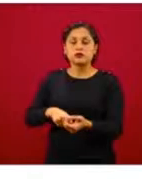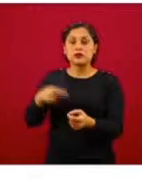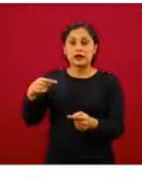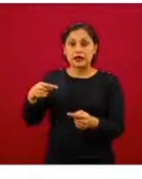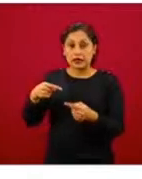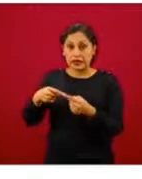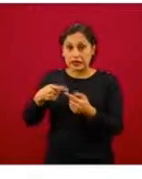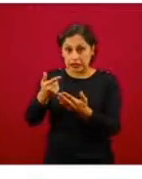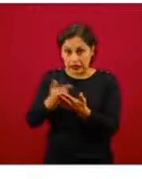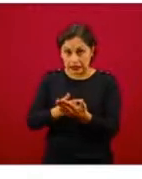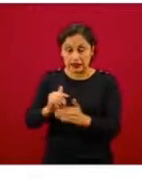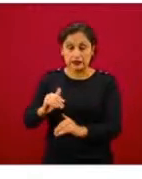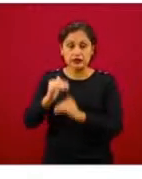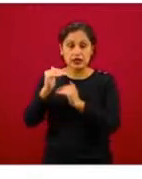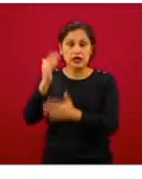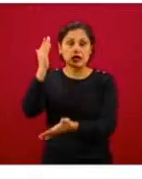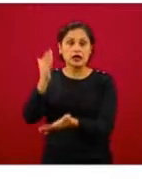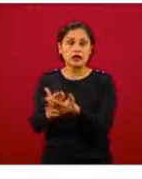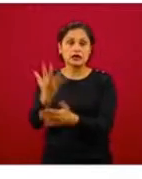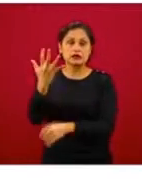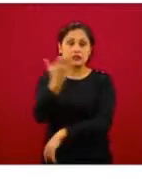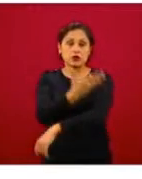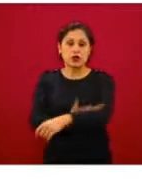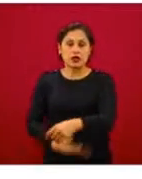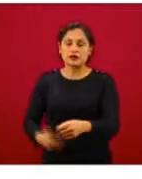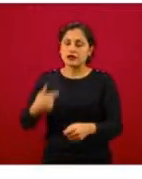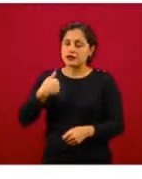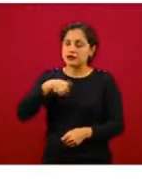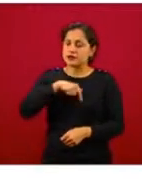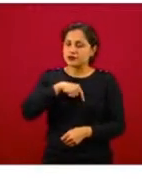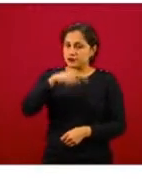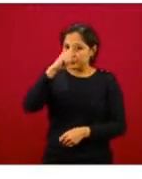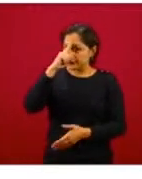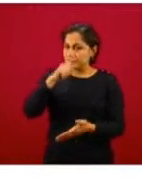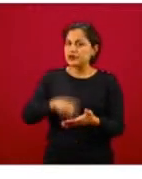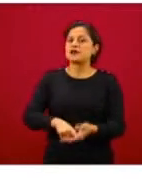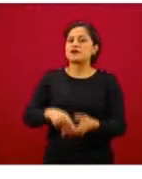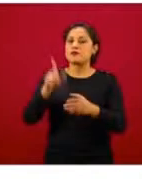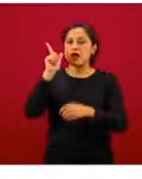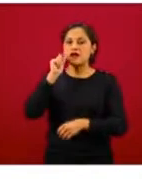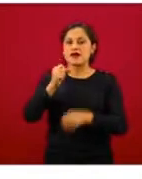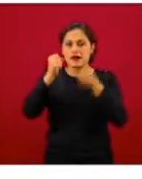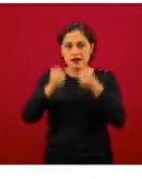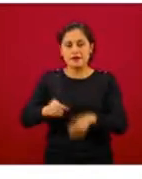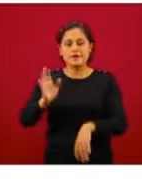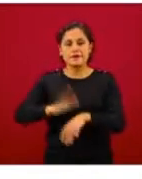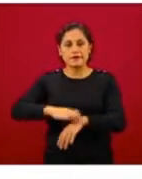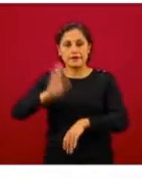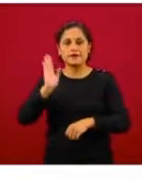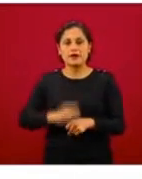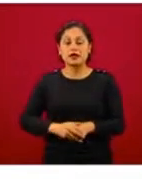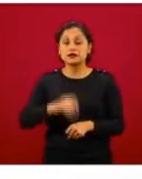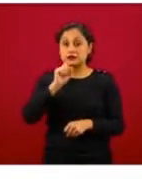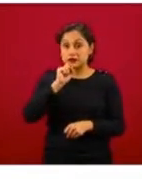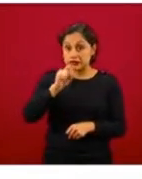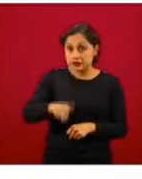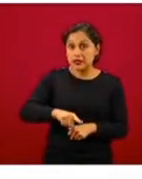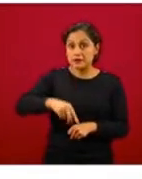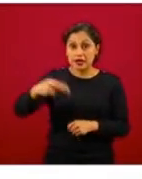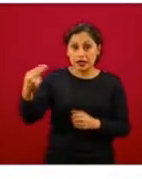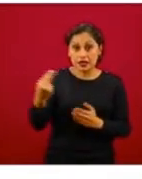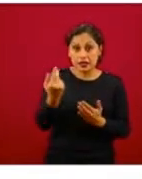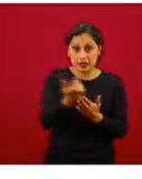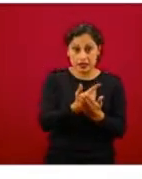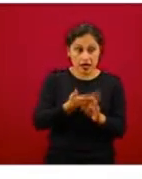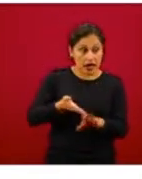up. I'm sure that tomorrow we're going to have more. But I have to insist, essential businesses